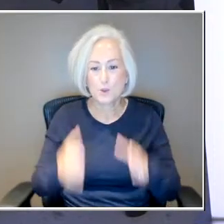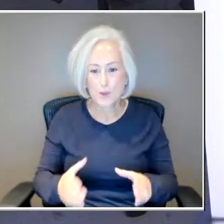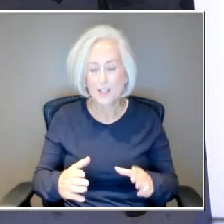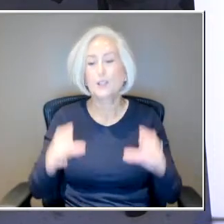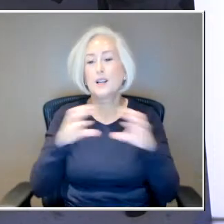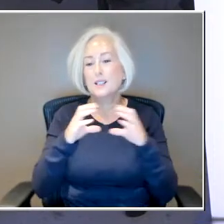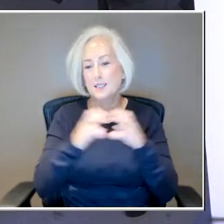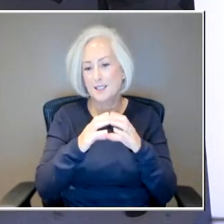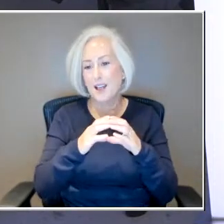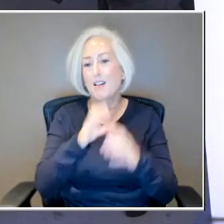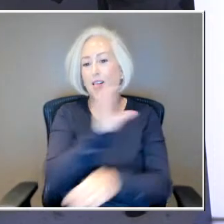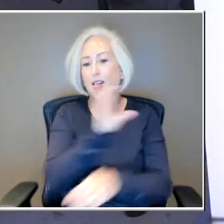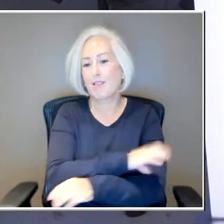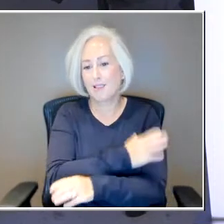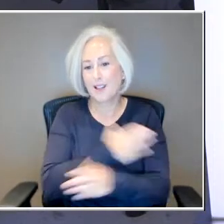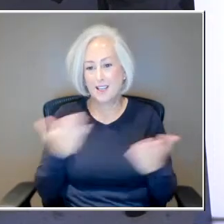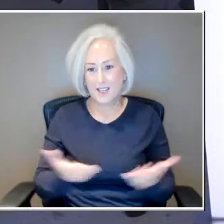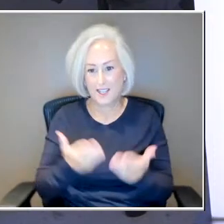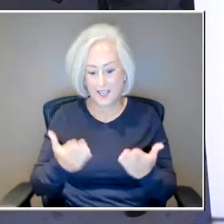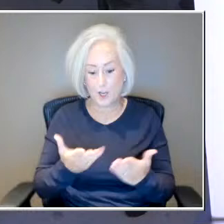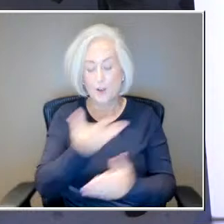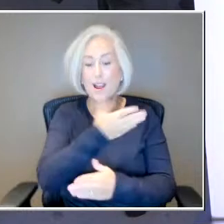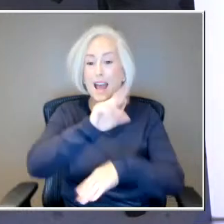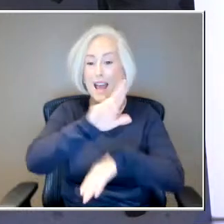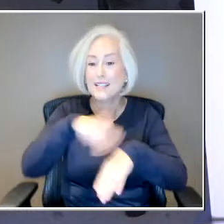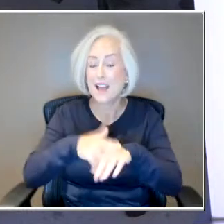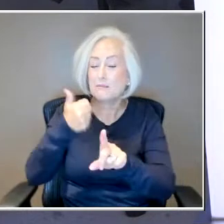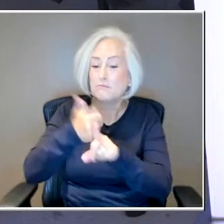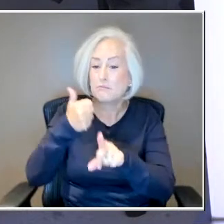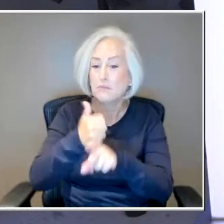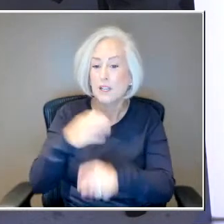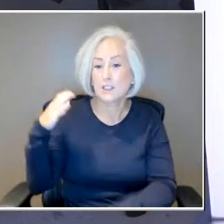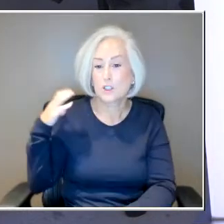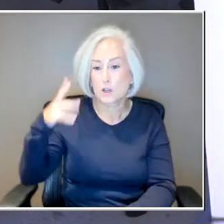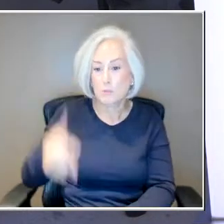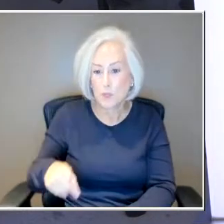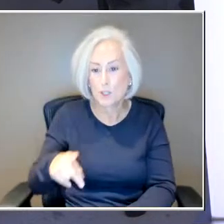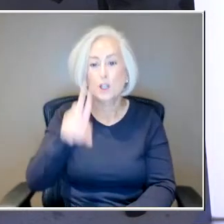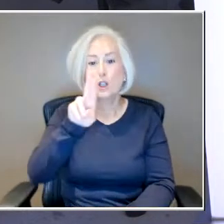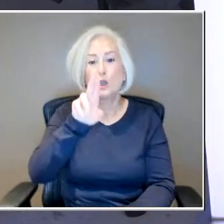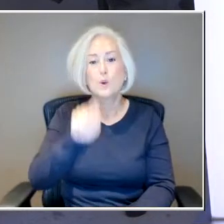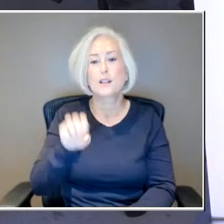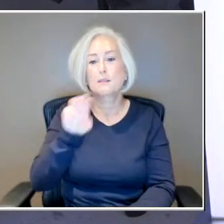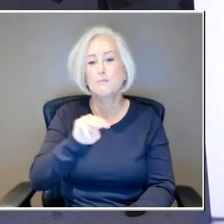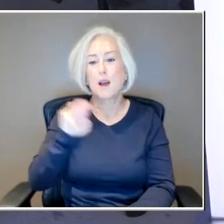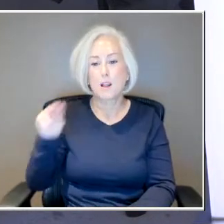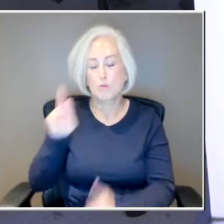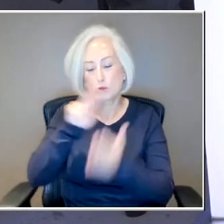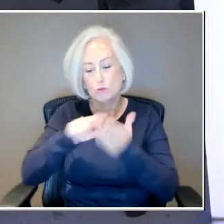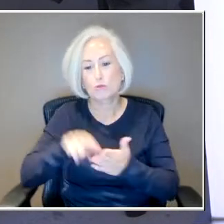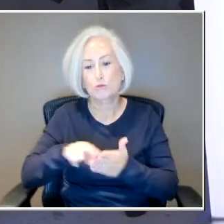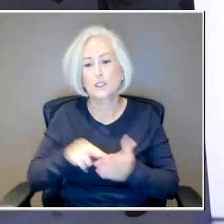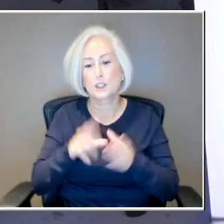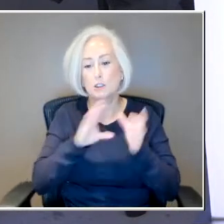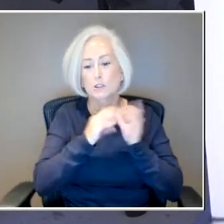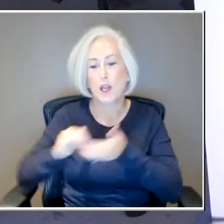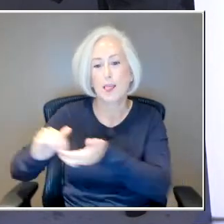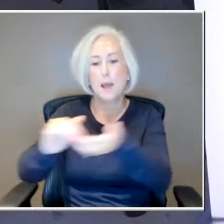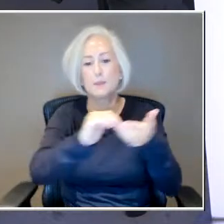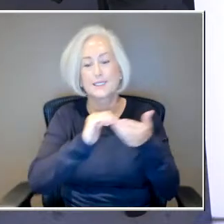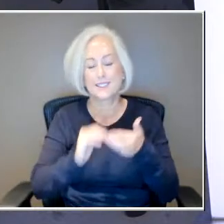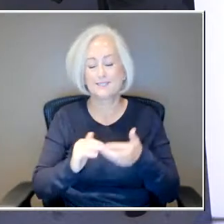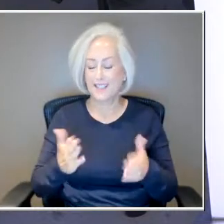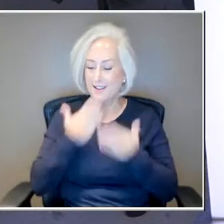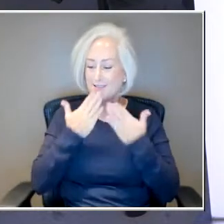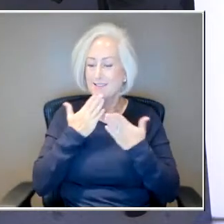Center. And nationally, he is the chair of the U.S. Myeloma Innovations Research Collaborative. Always great to have you.